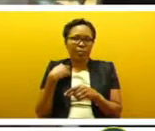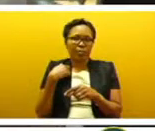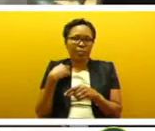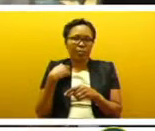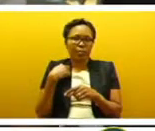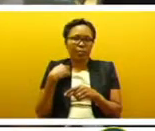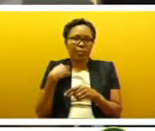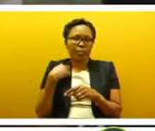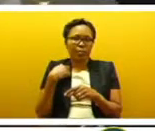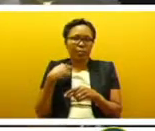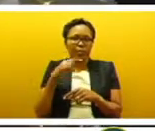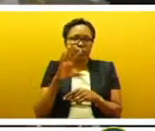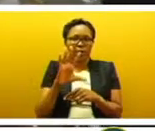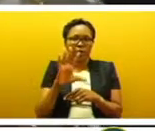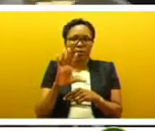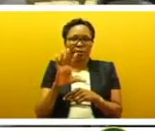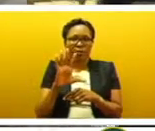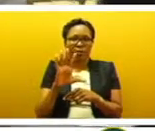slide number 5.